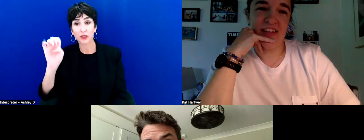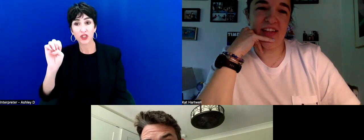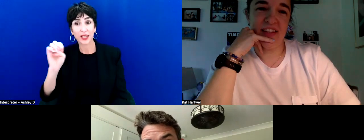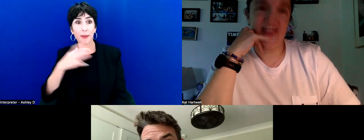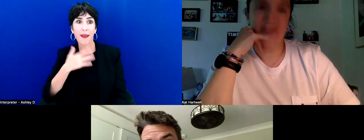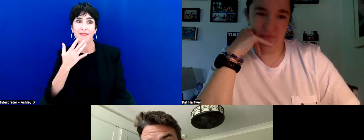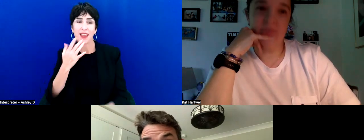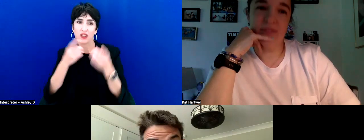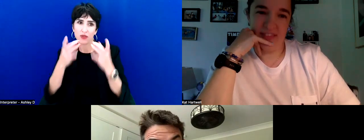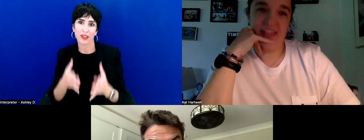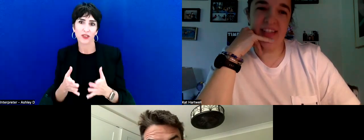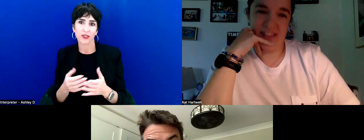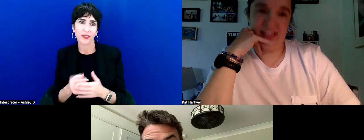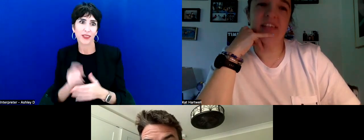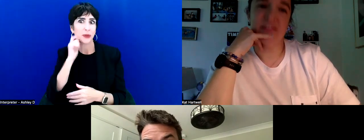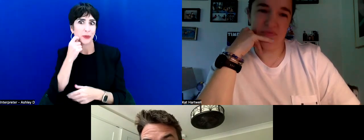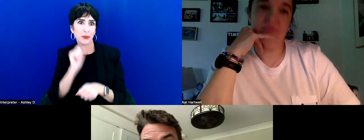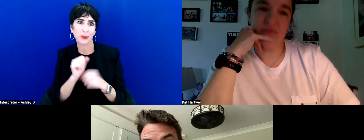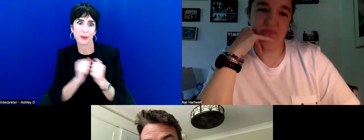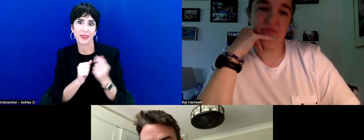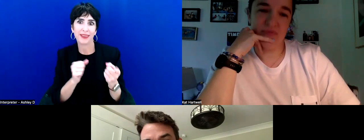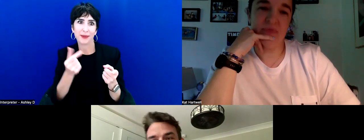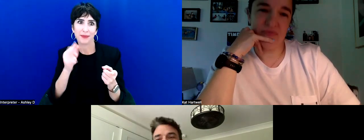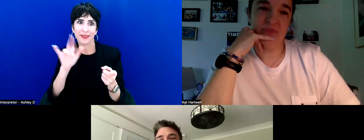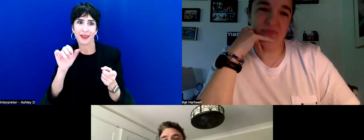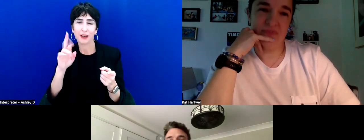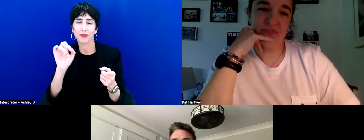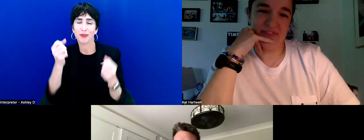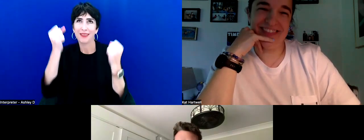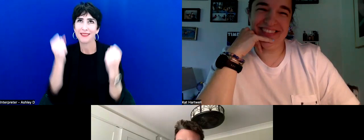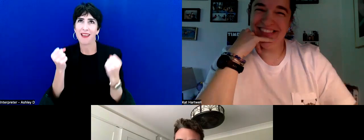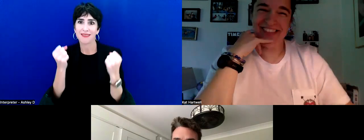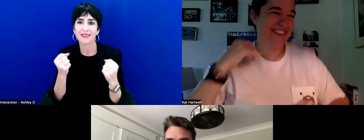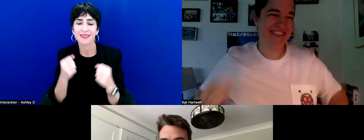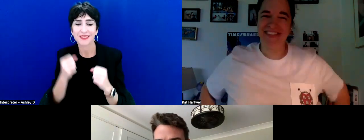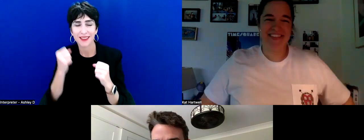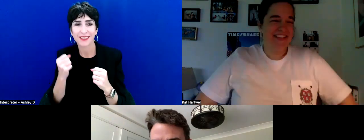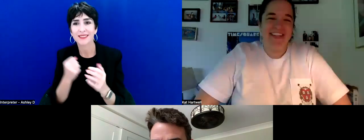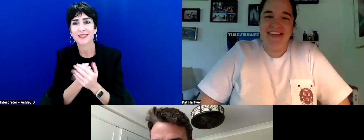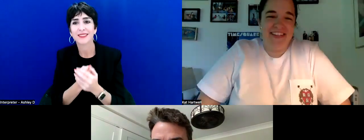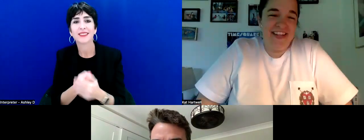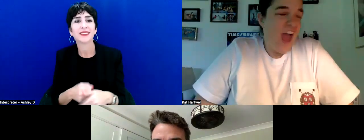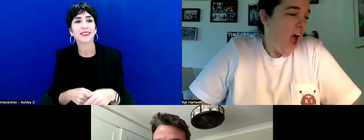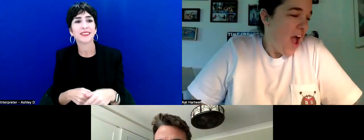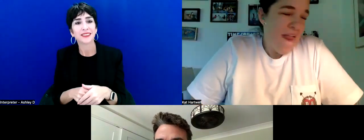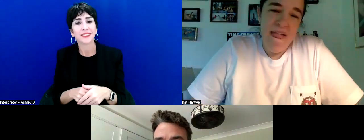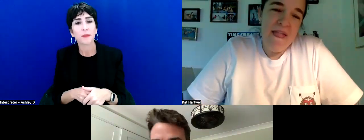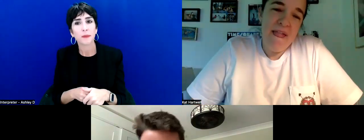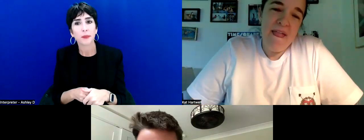directors. That'd be cool to work with Guy Ritchie. I'd be like, yeah, you know.